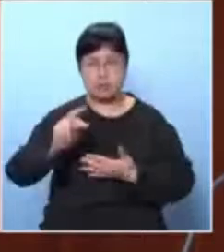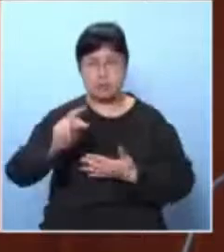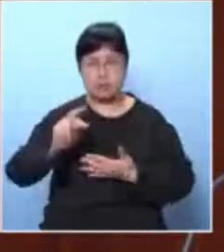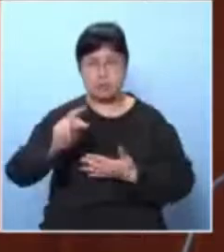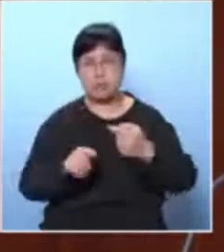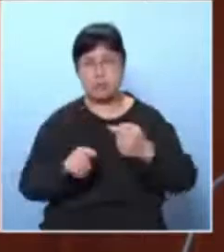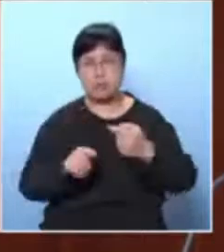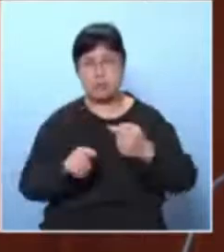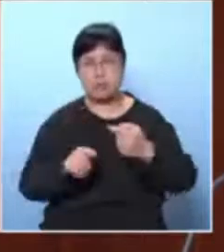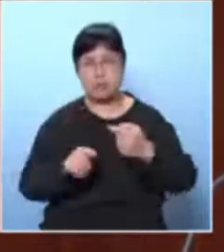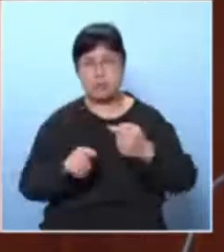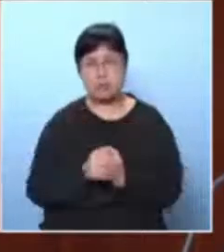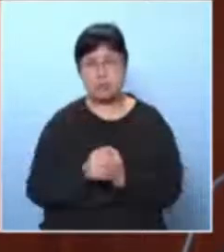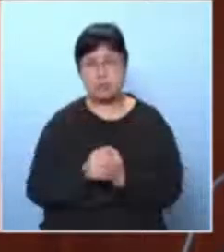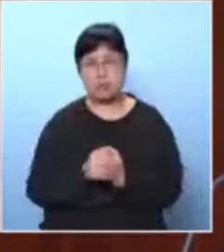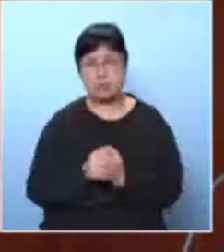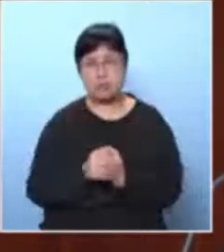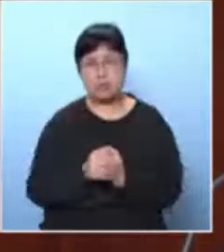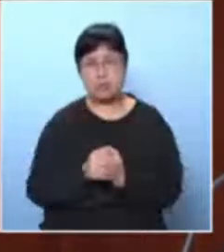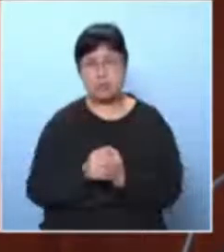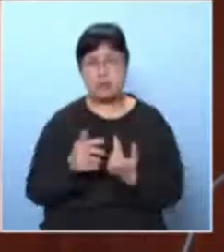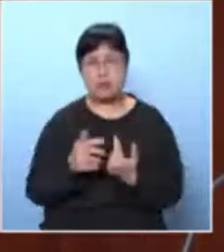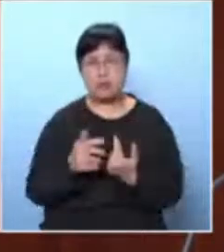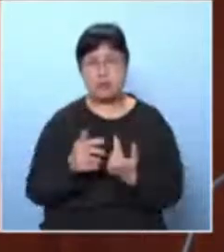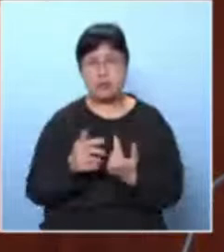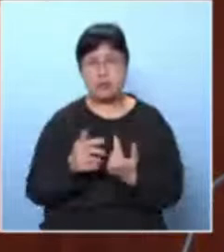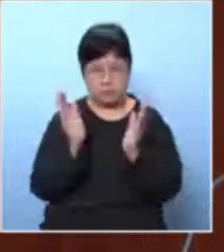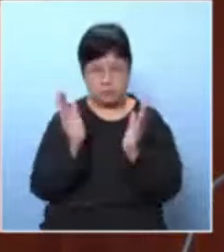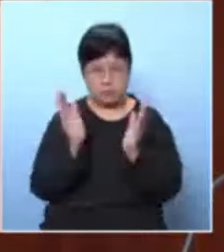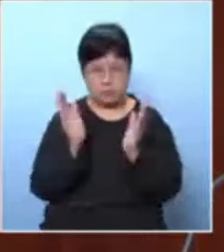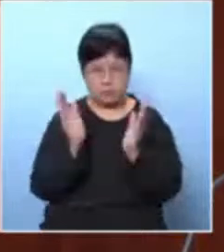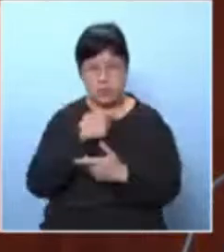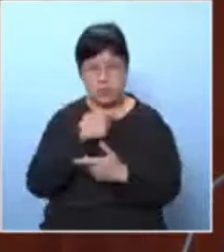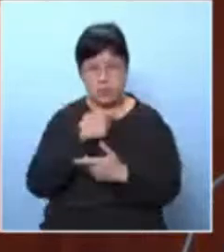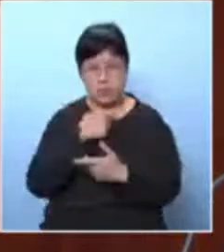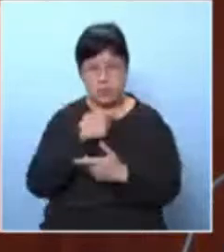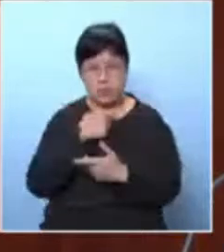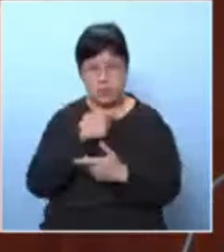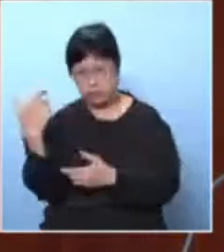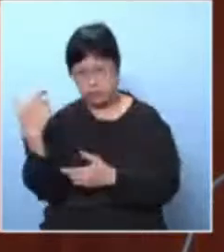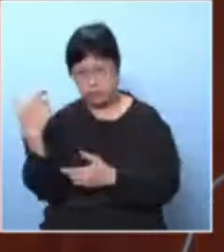increased from a maximum of $600 to $1,000 per month.